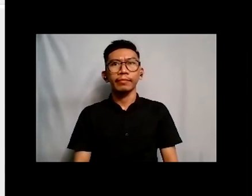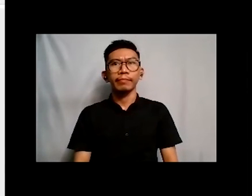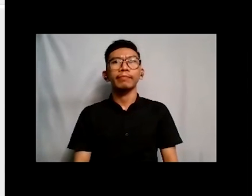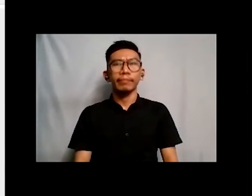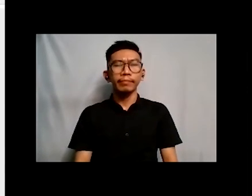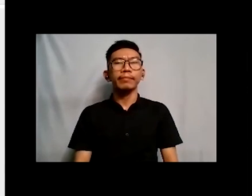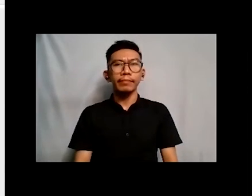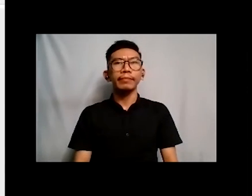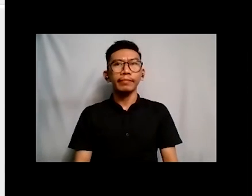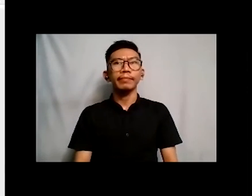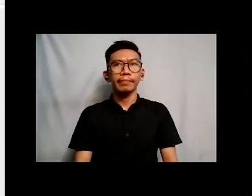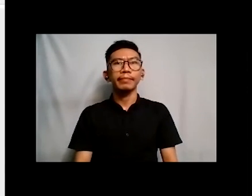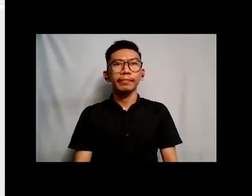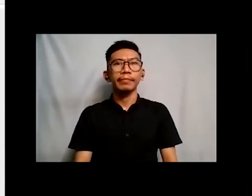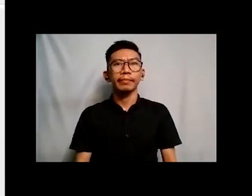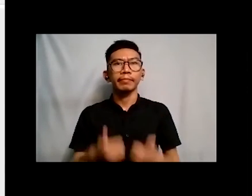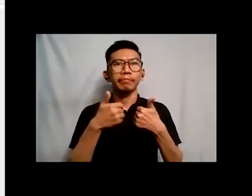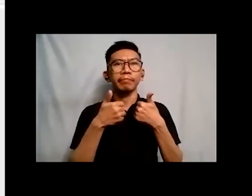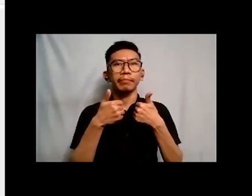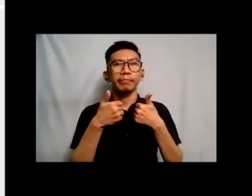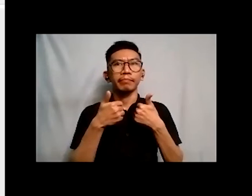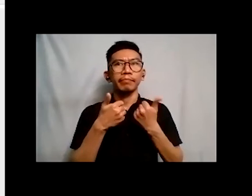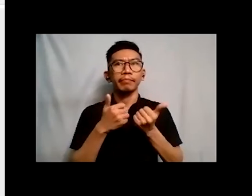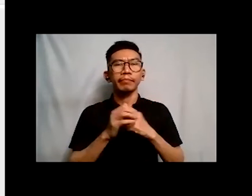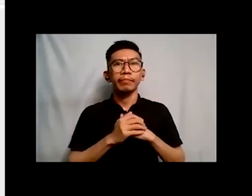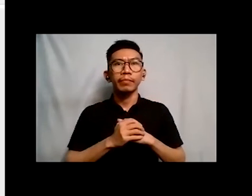Got it, sir. all right.